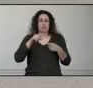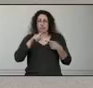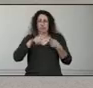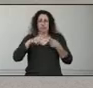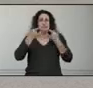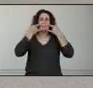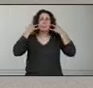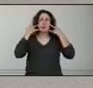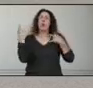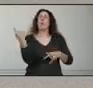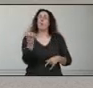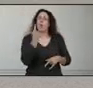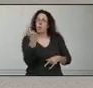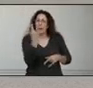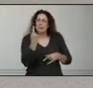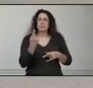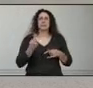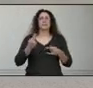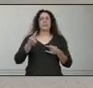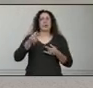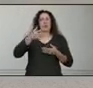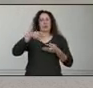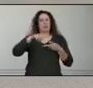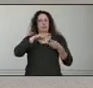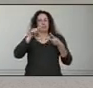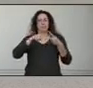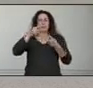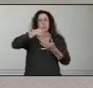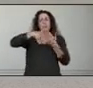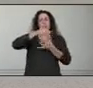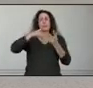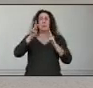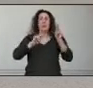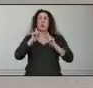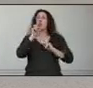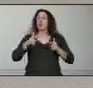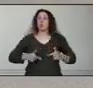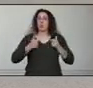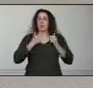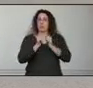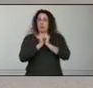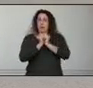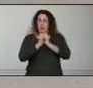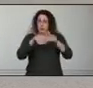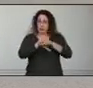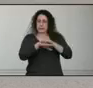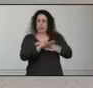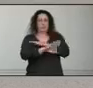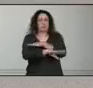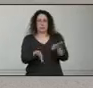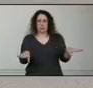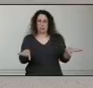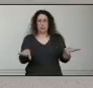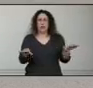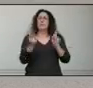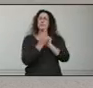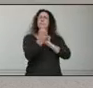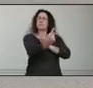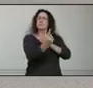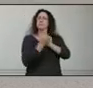all the time, not gathering with other people you don't live with inside, and keeping your